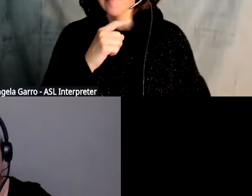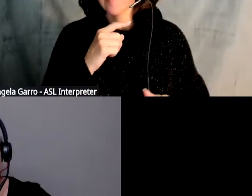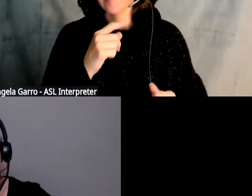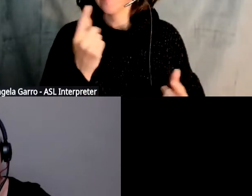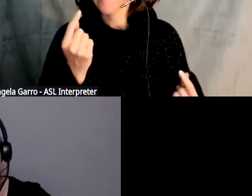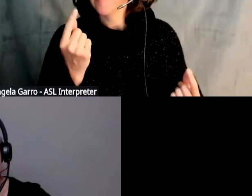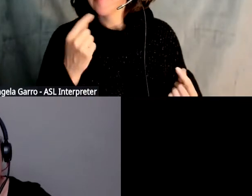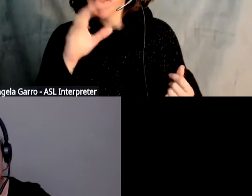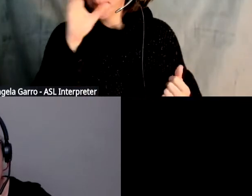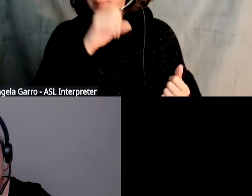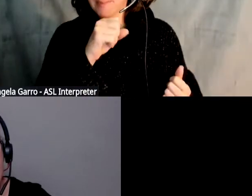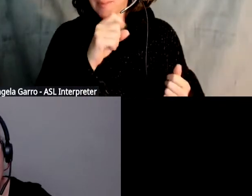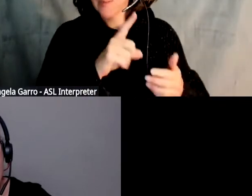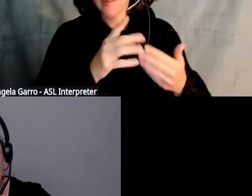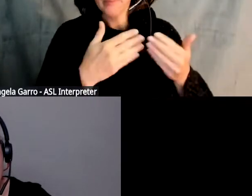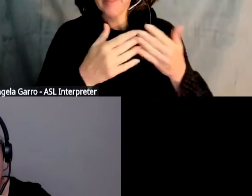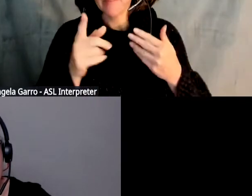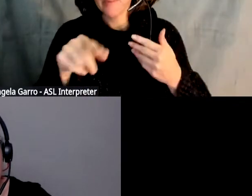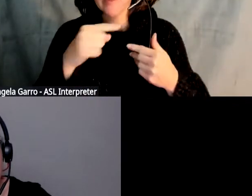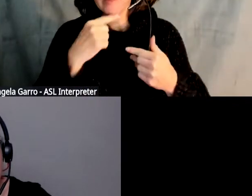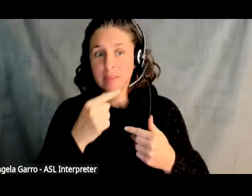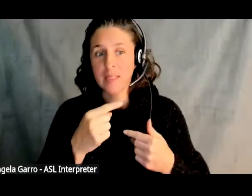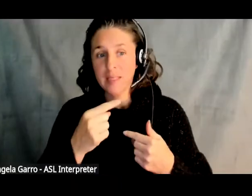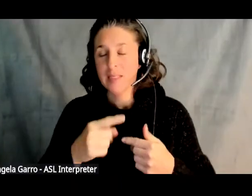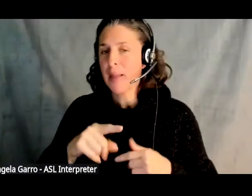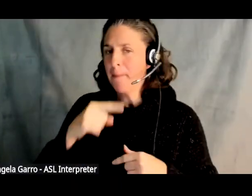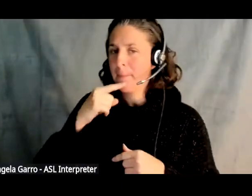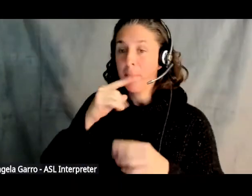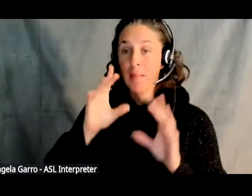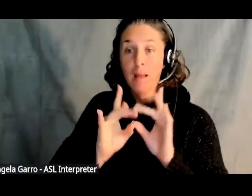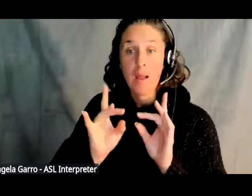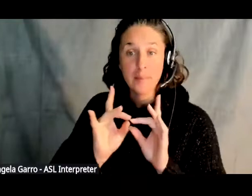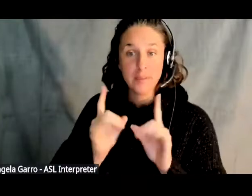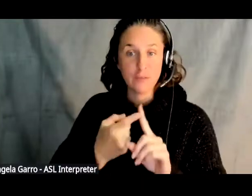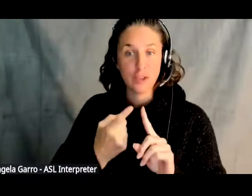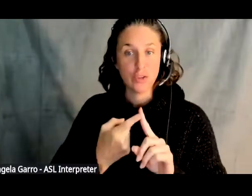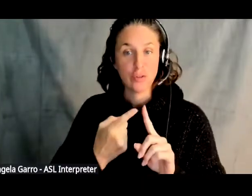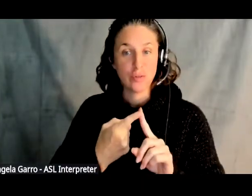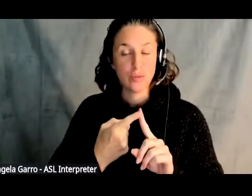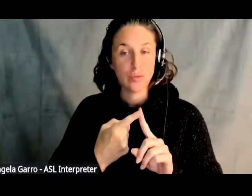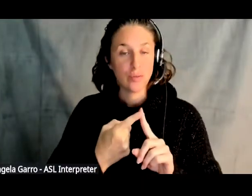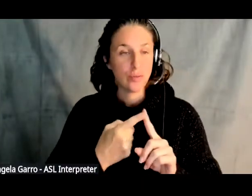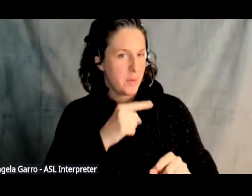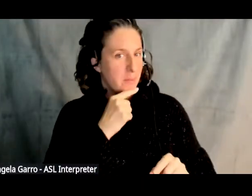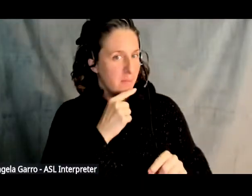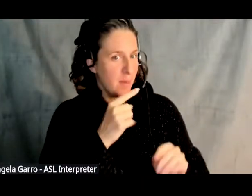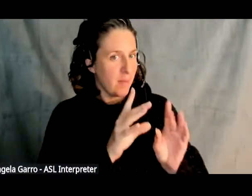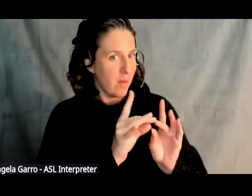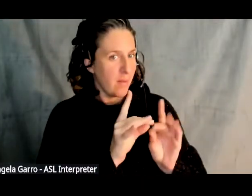I missed whatever you guys were saying. Public comment first on the agenda. Public comments first.